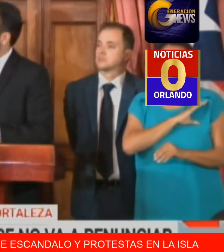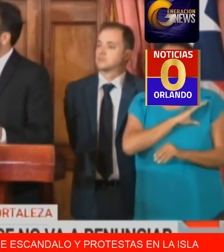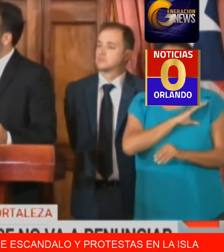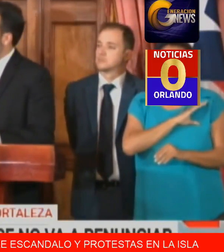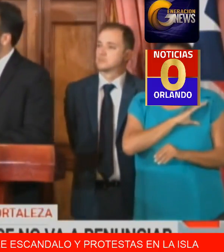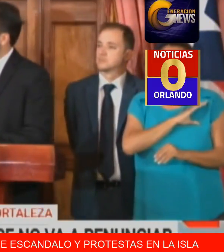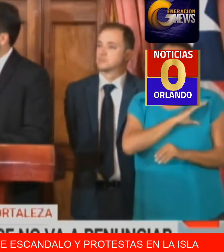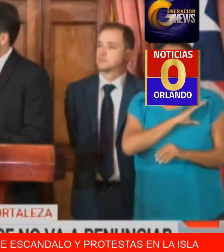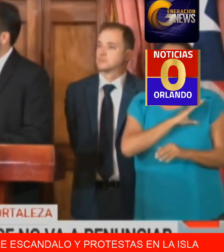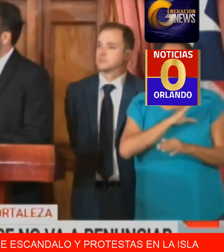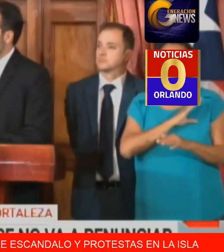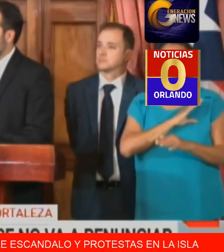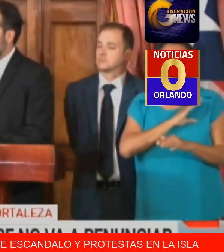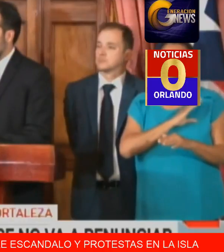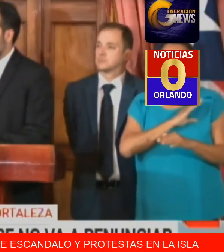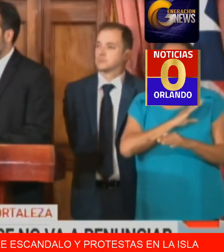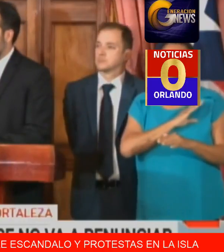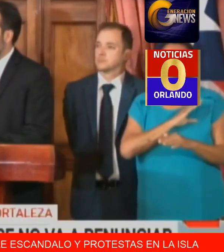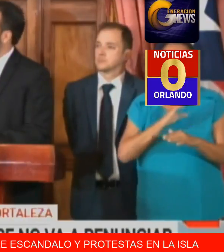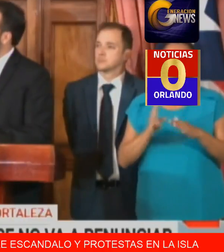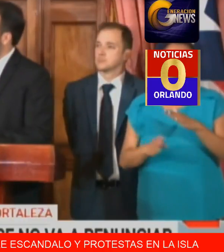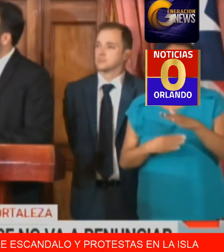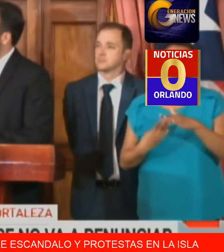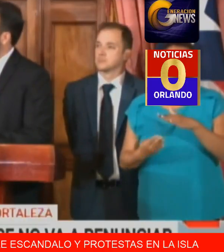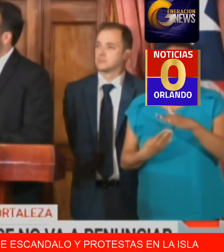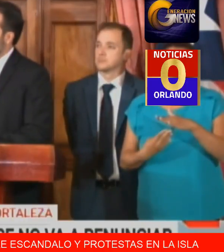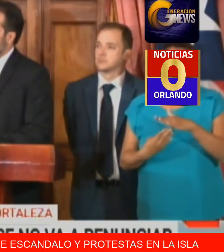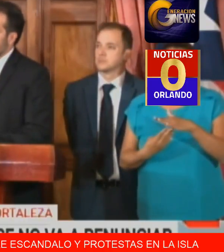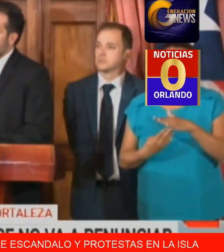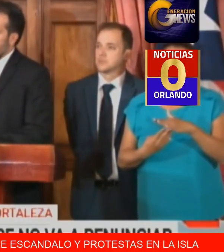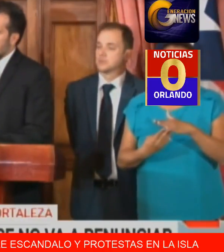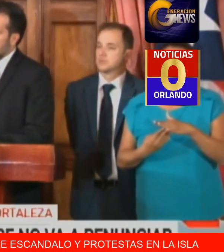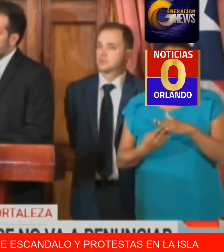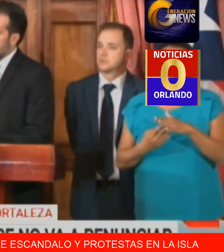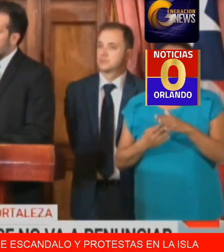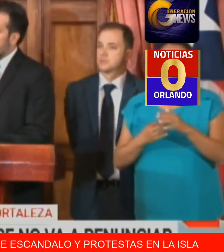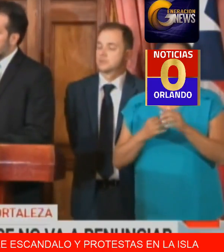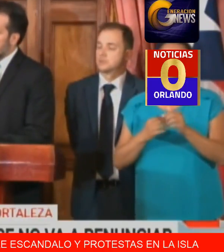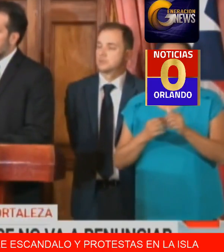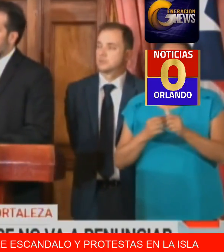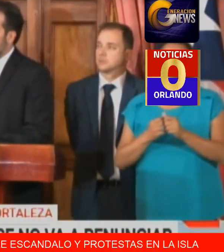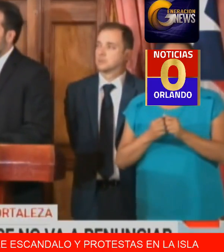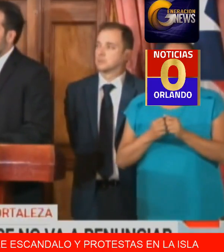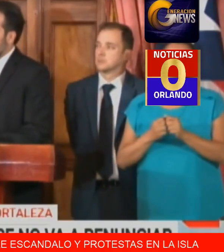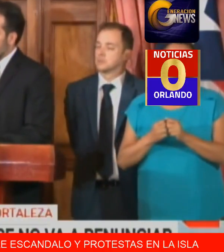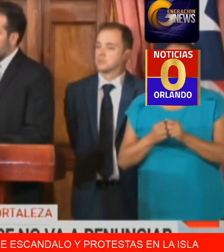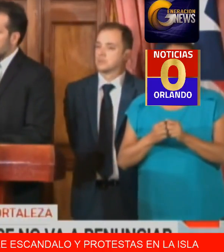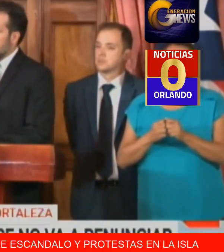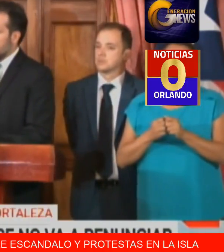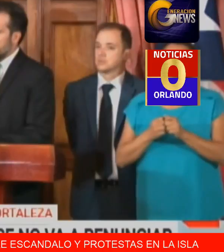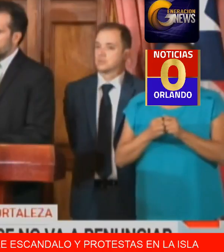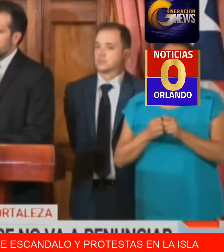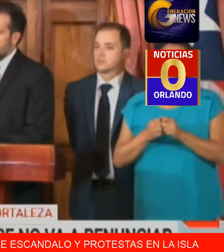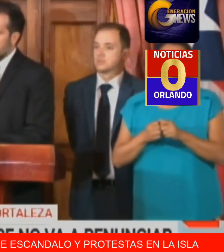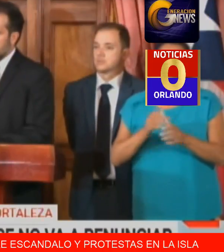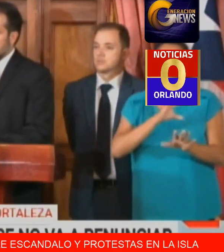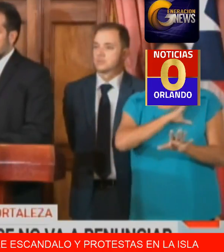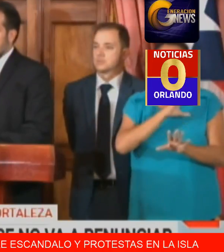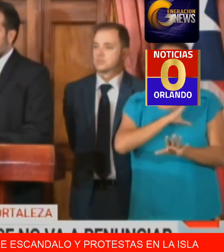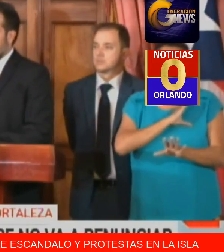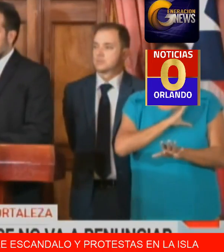under a monitor for the past, almost the past decade. He was there, he observed, he saw that the